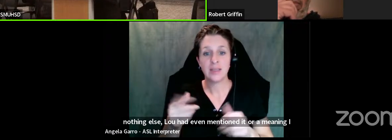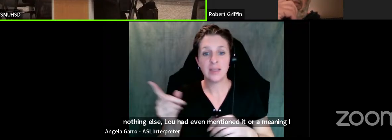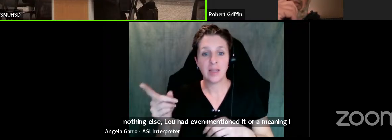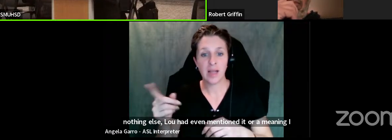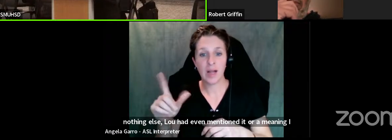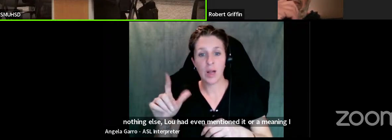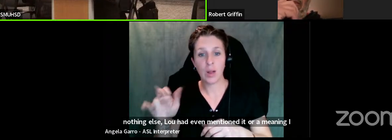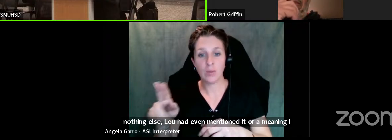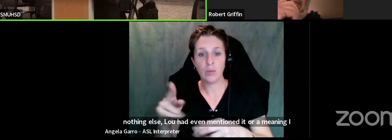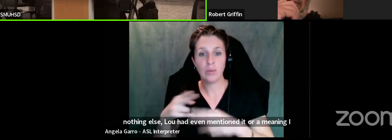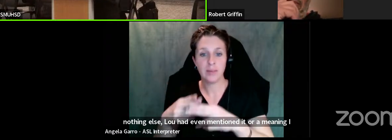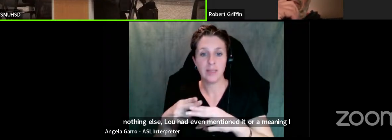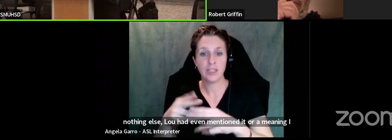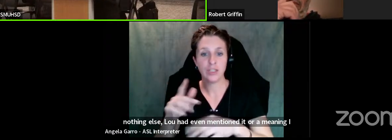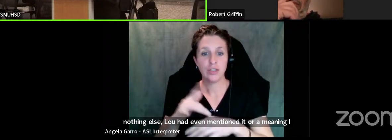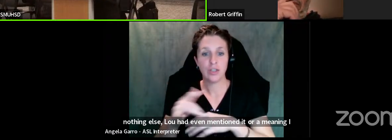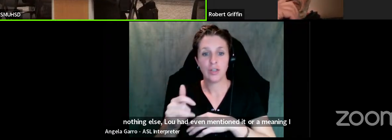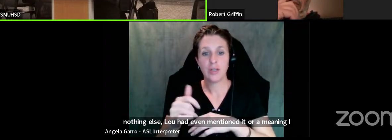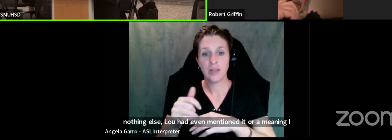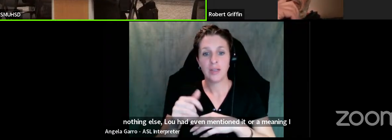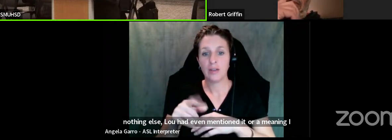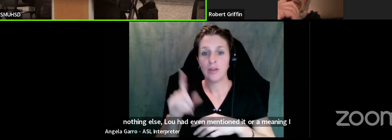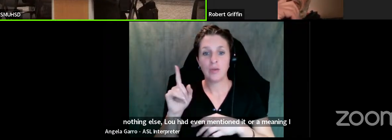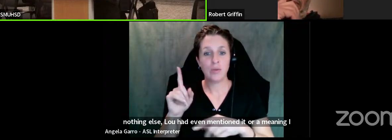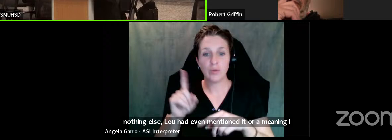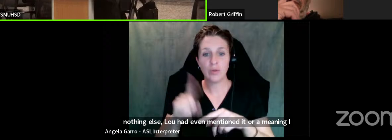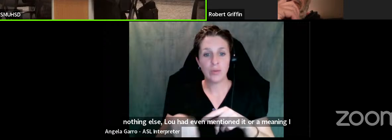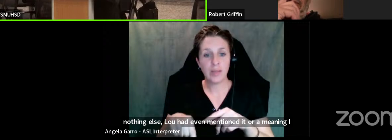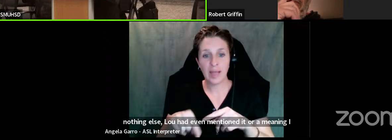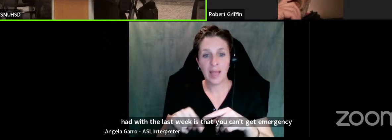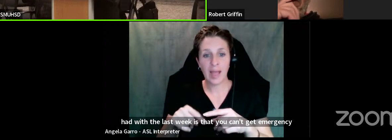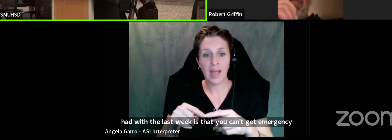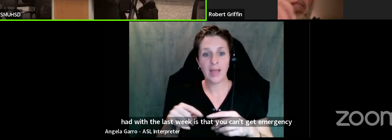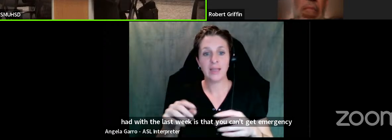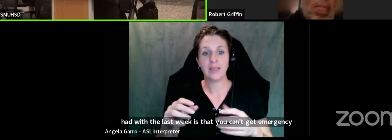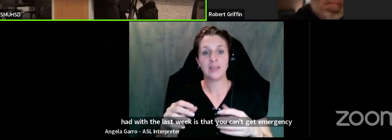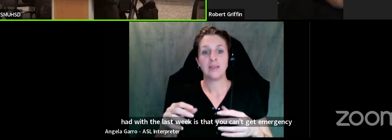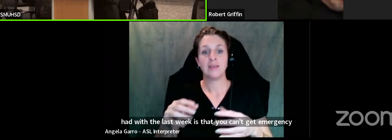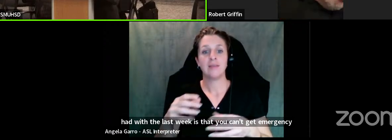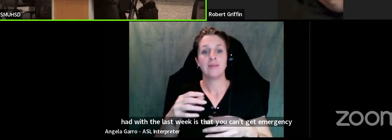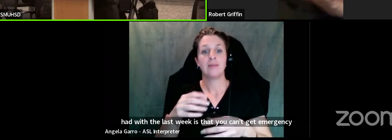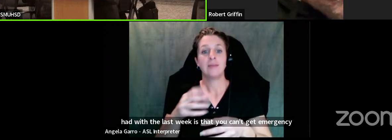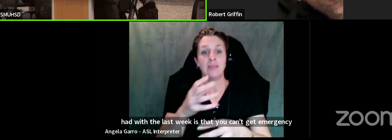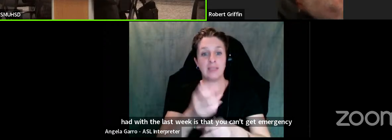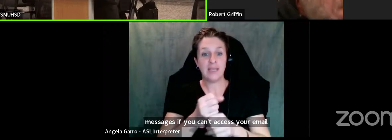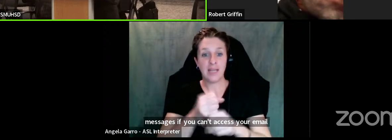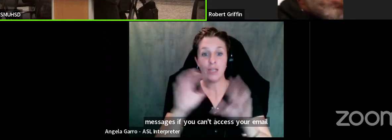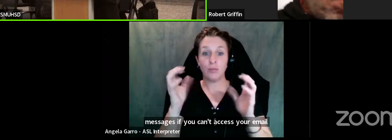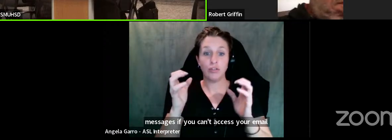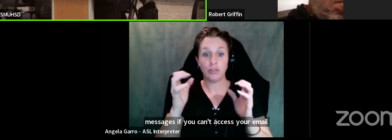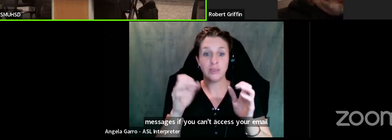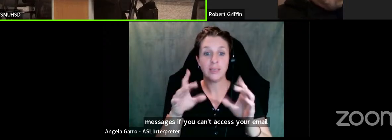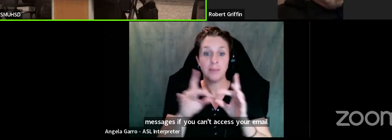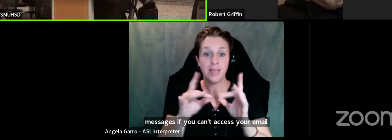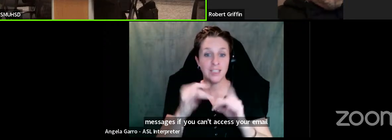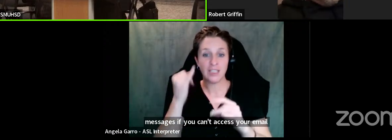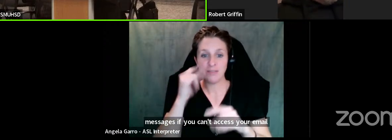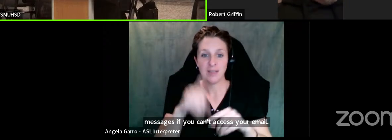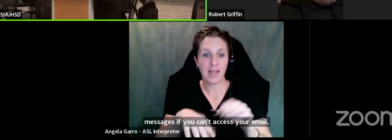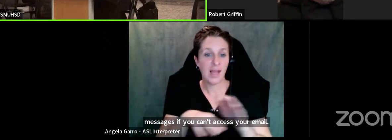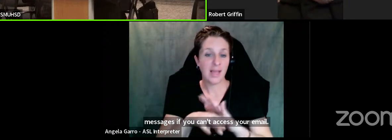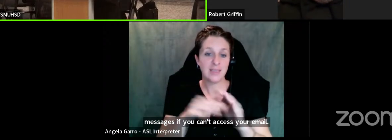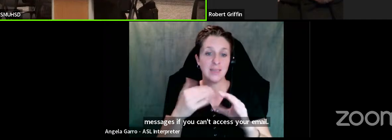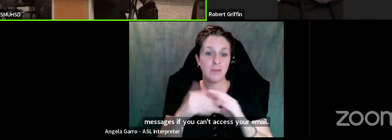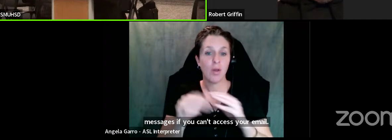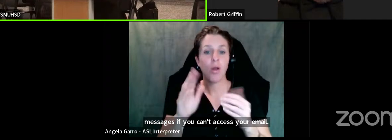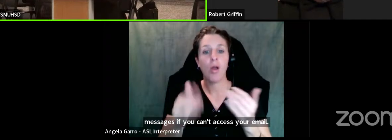last week, is that you can't get emergency messages if you can't access your email. So all that will be addressed and taken care of soon, and I